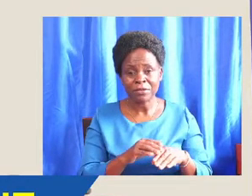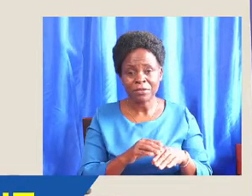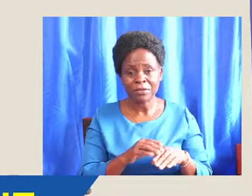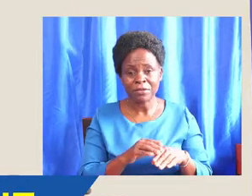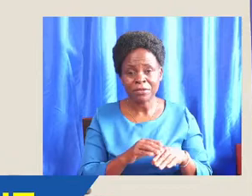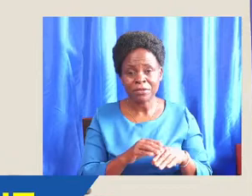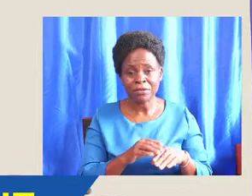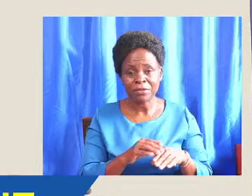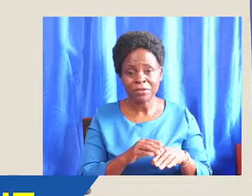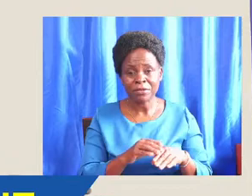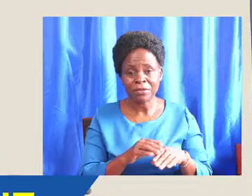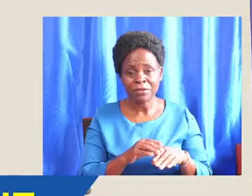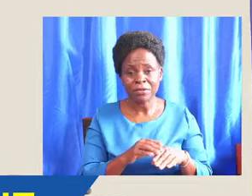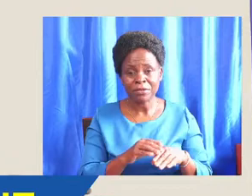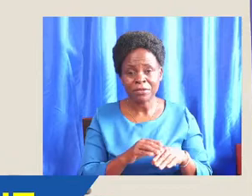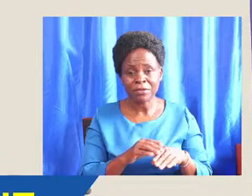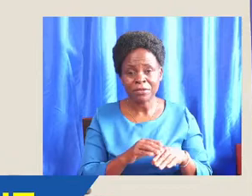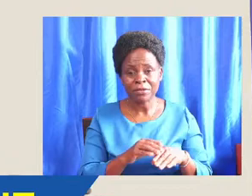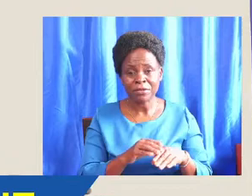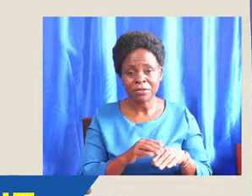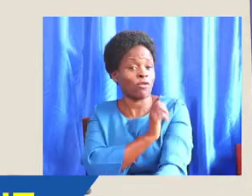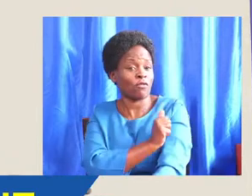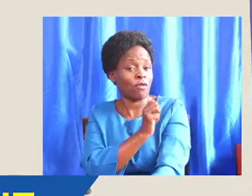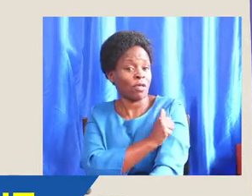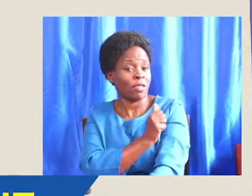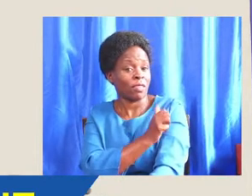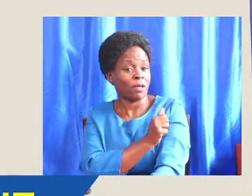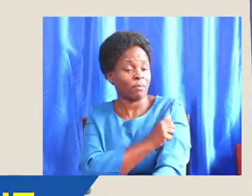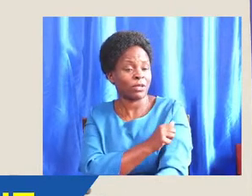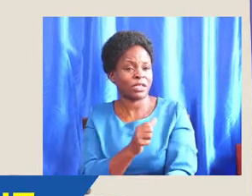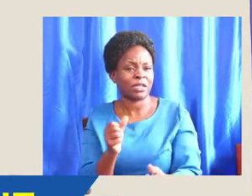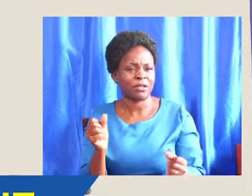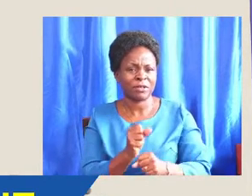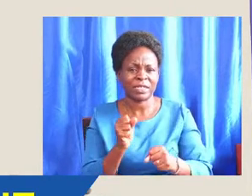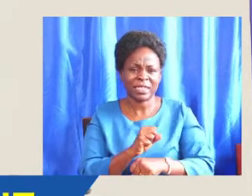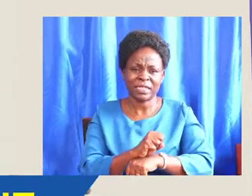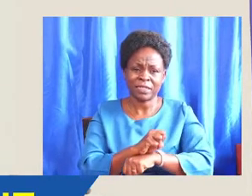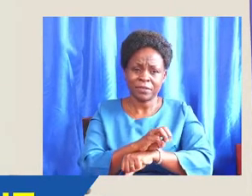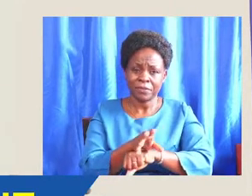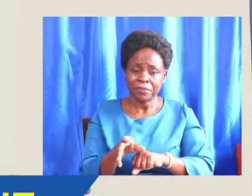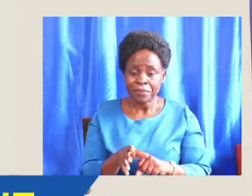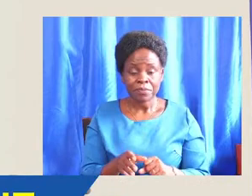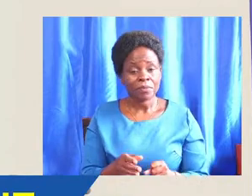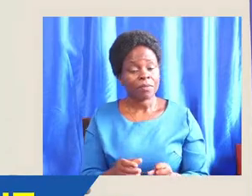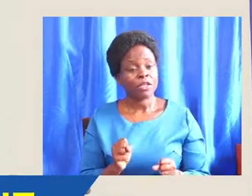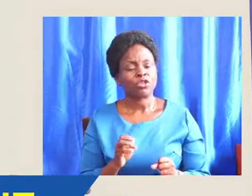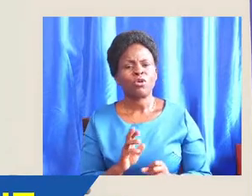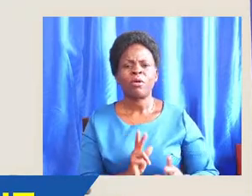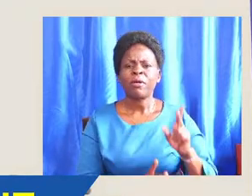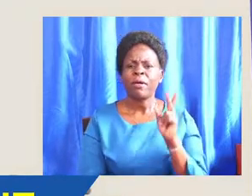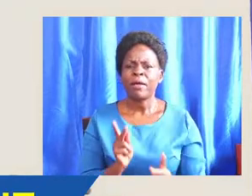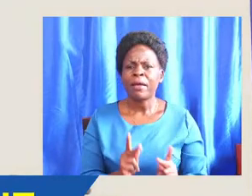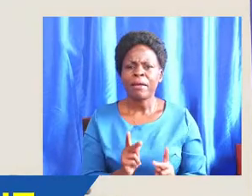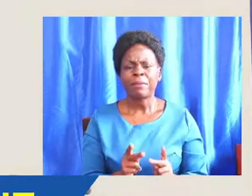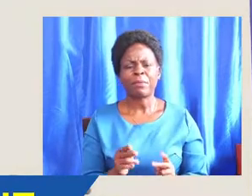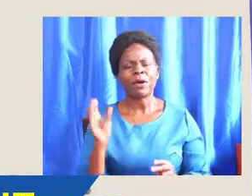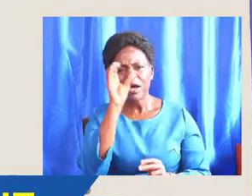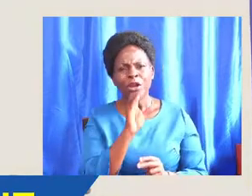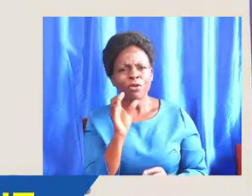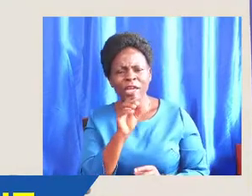spaces because of the pressure of the pandemic. And so people are looking for cheaper,